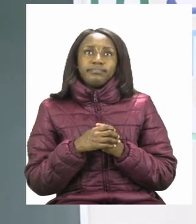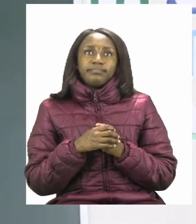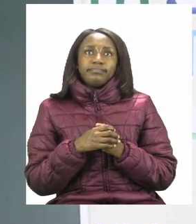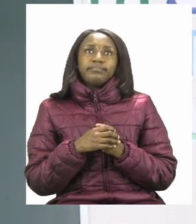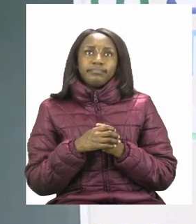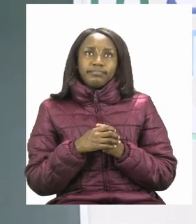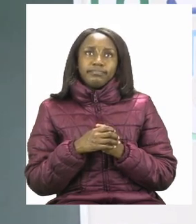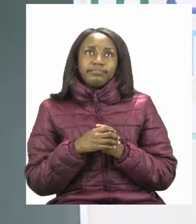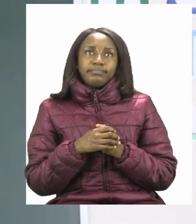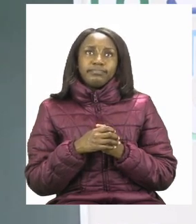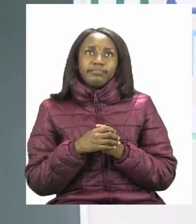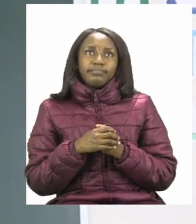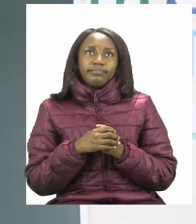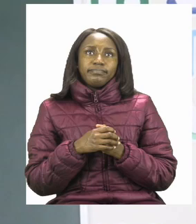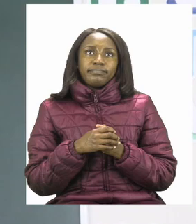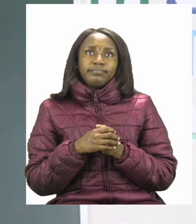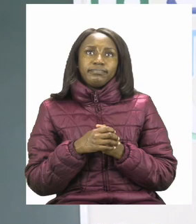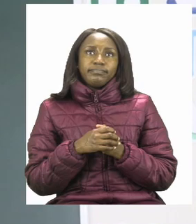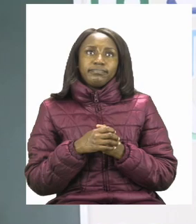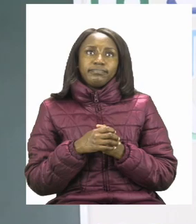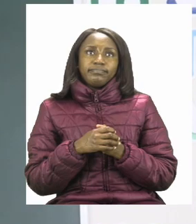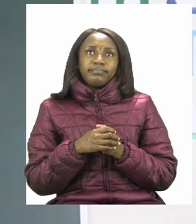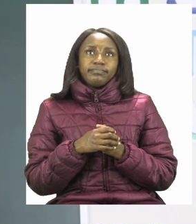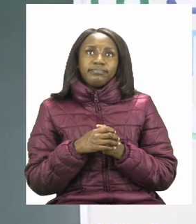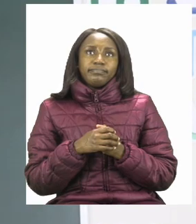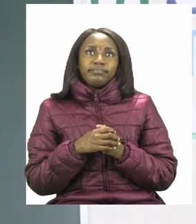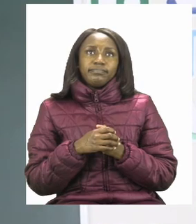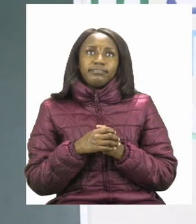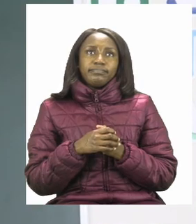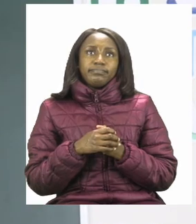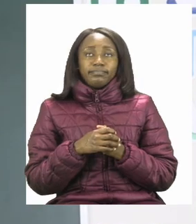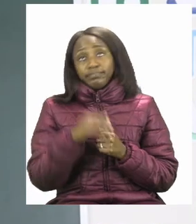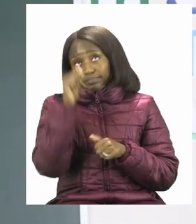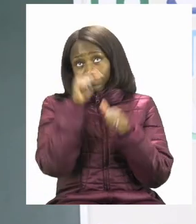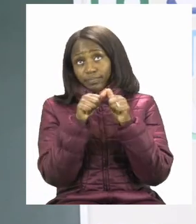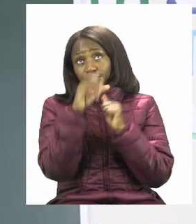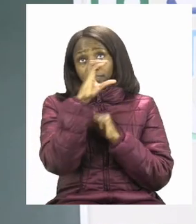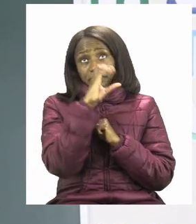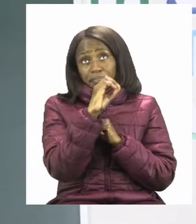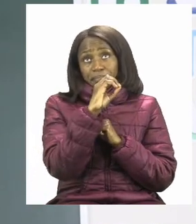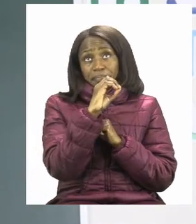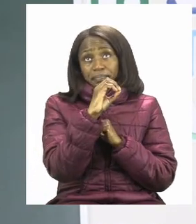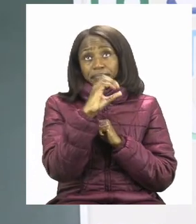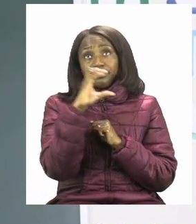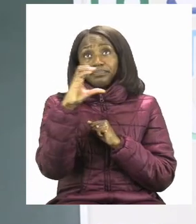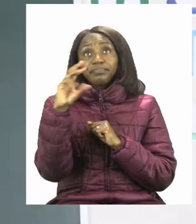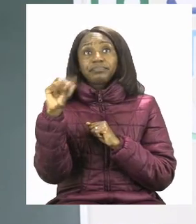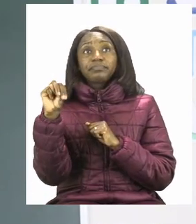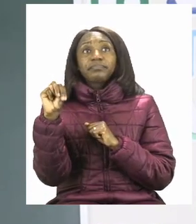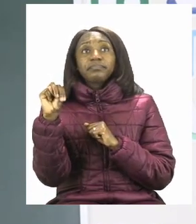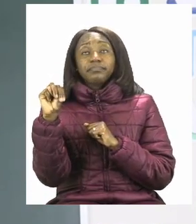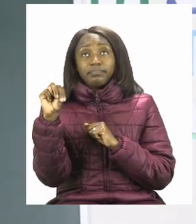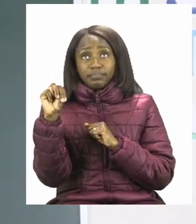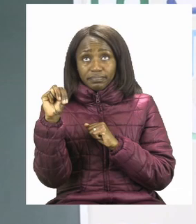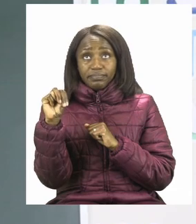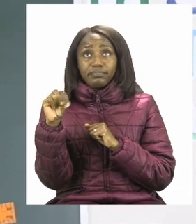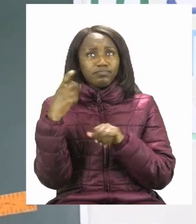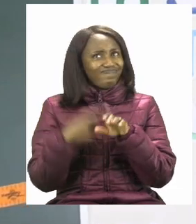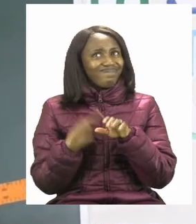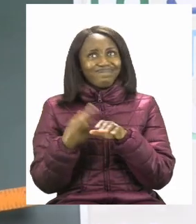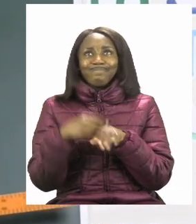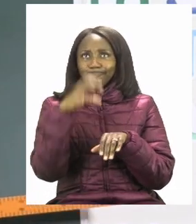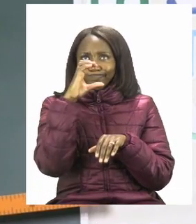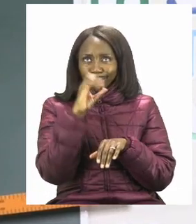my ruler, I put it on the starting line, starting from where it says 0